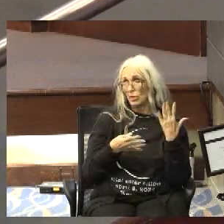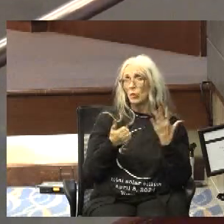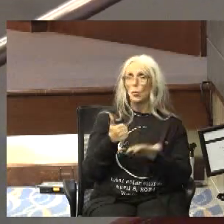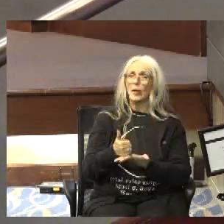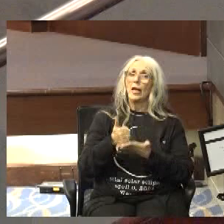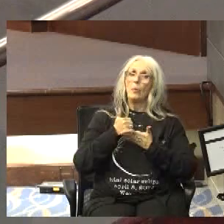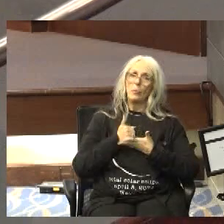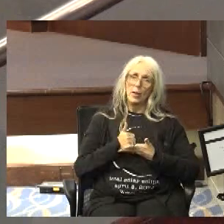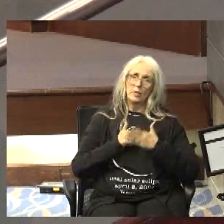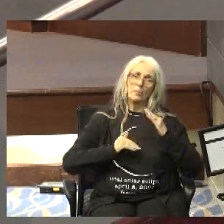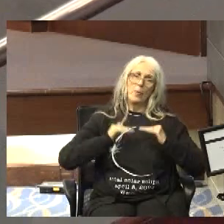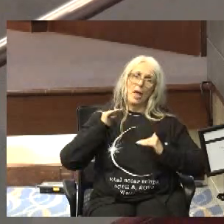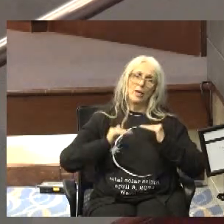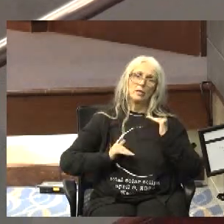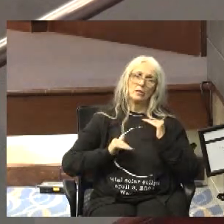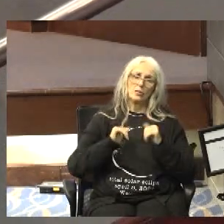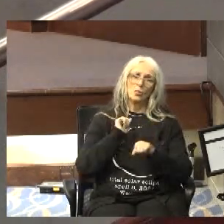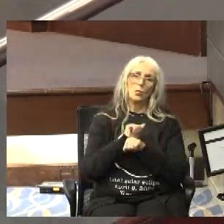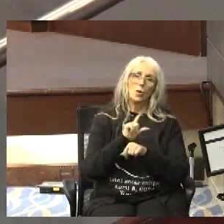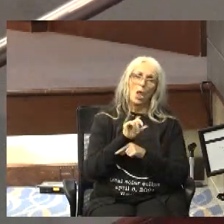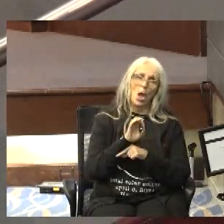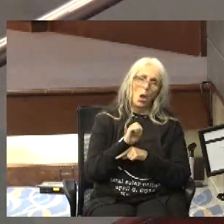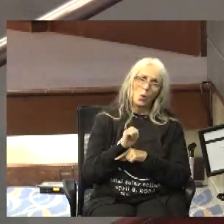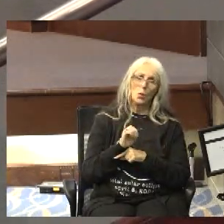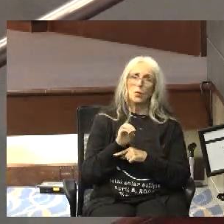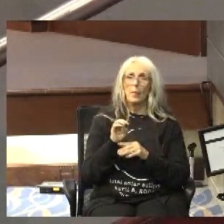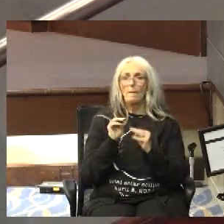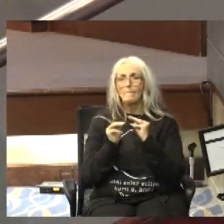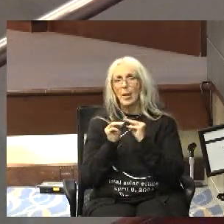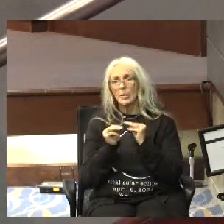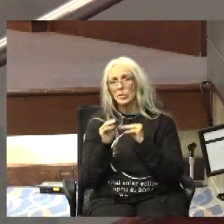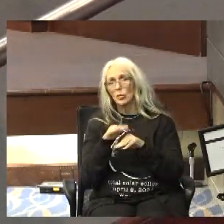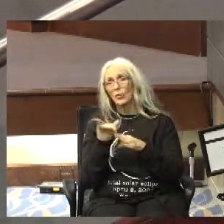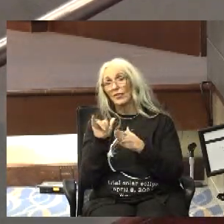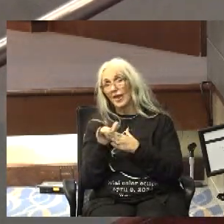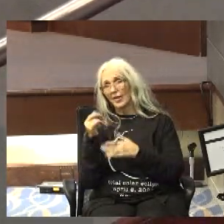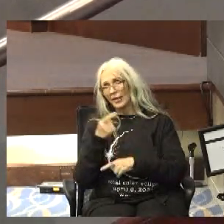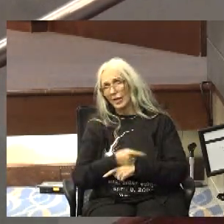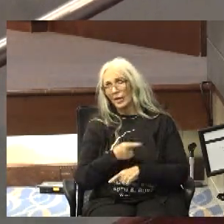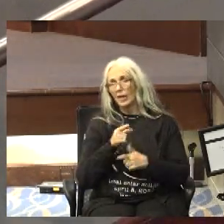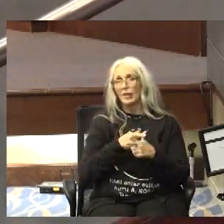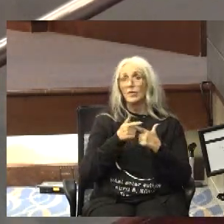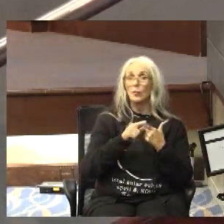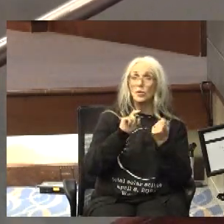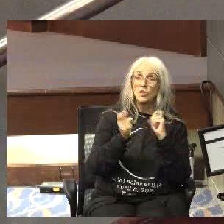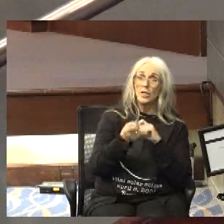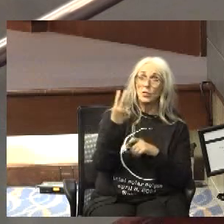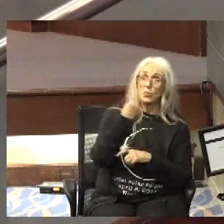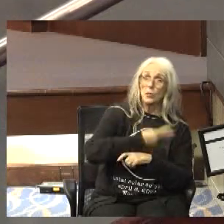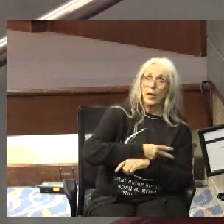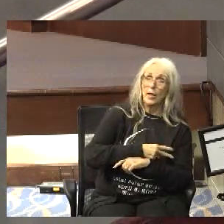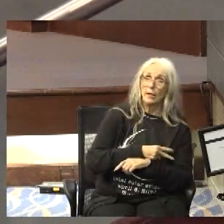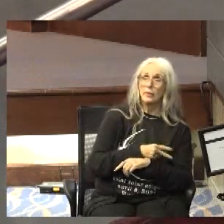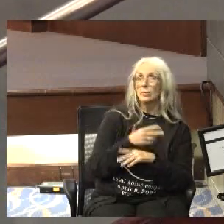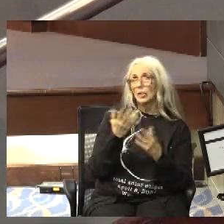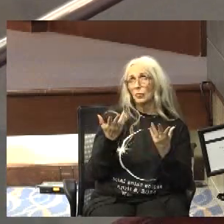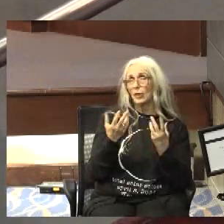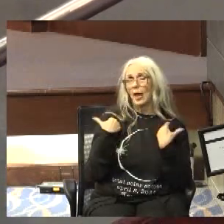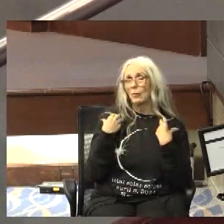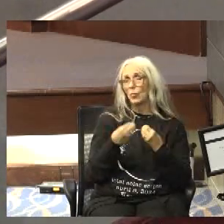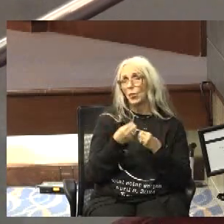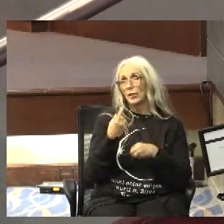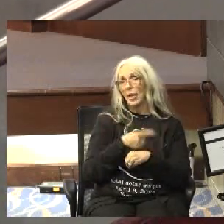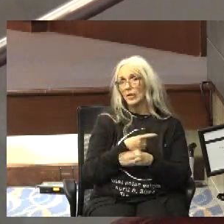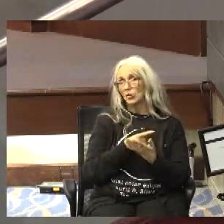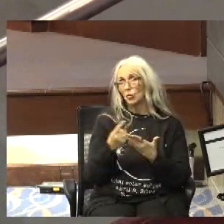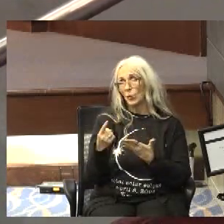balance workload, do maintenance and other things on that day. And then once we go to 2 days, that will, of course, free up more days in the week to do maintenance as we